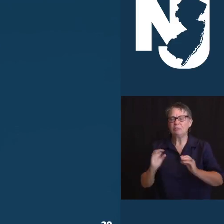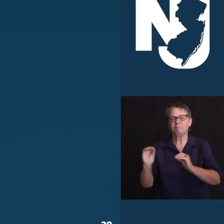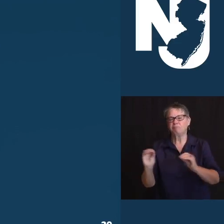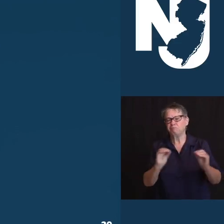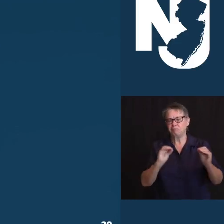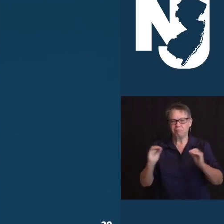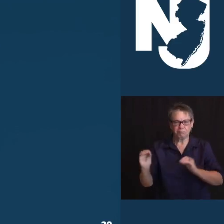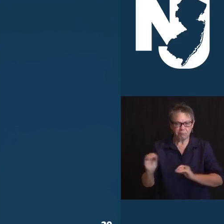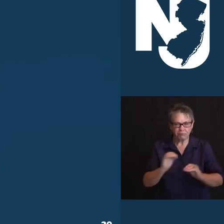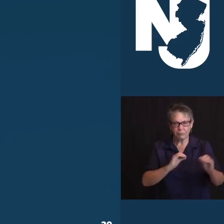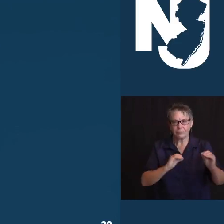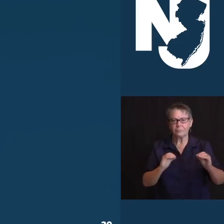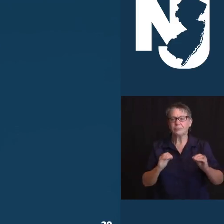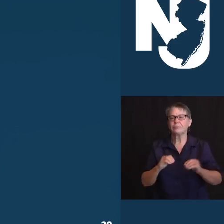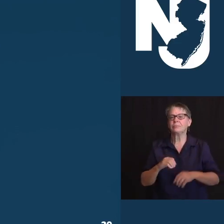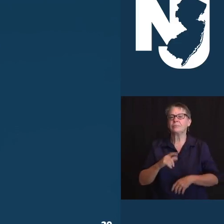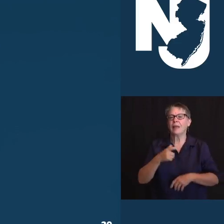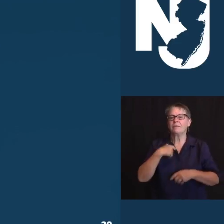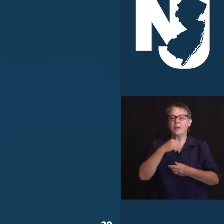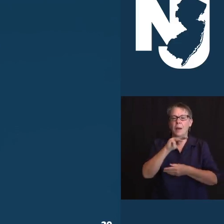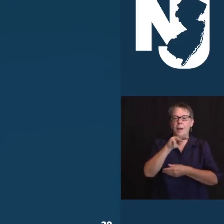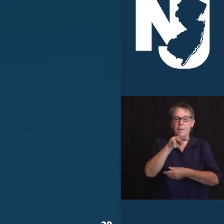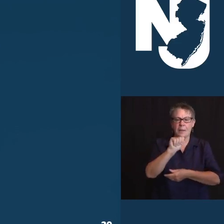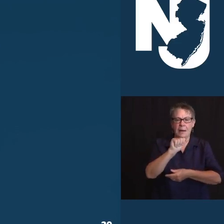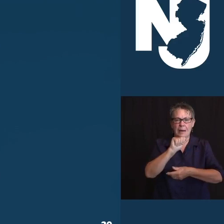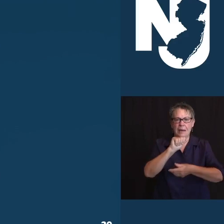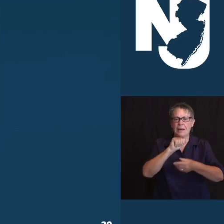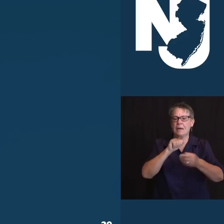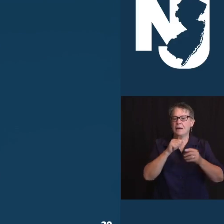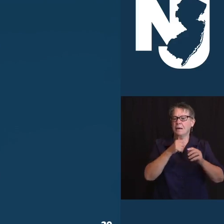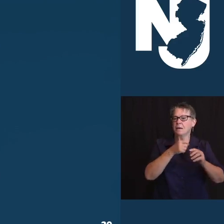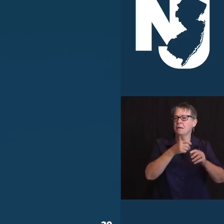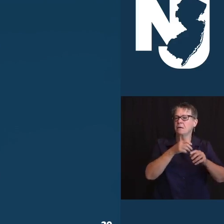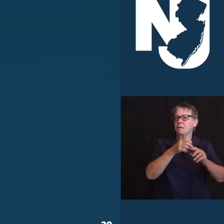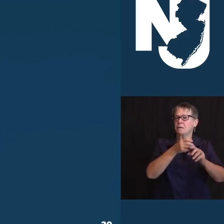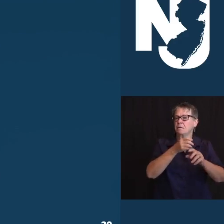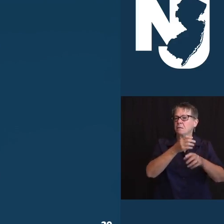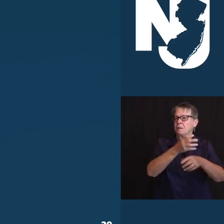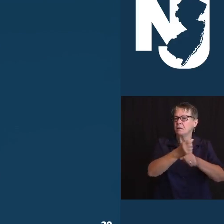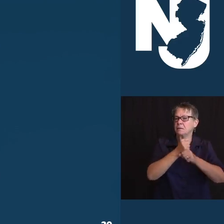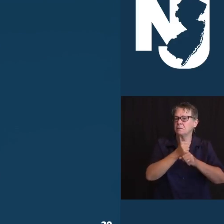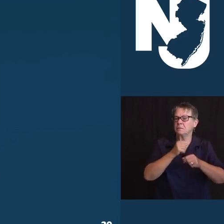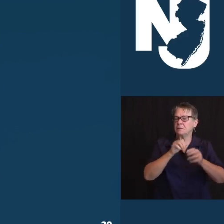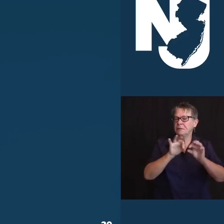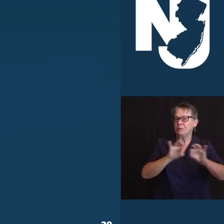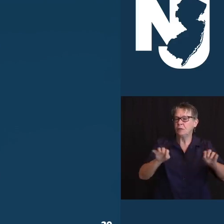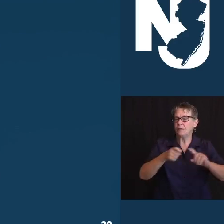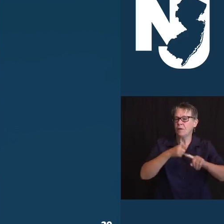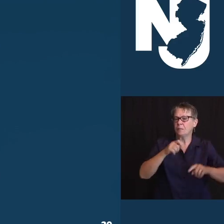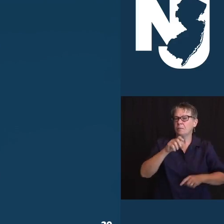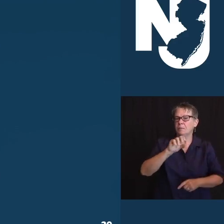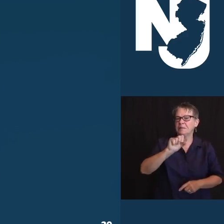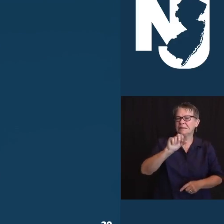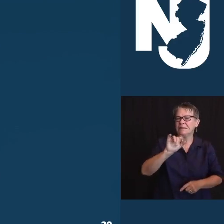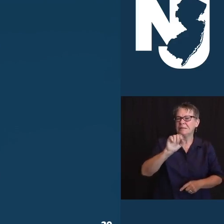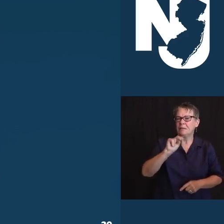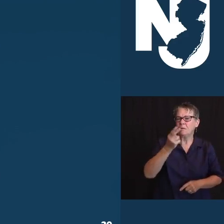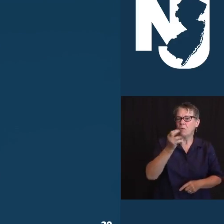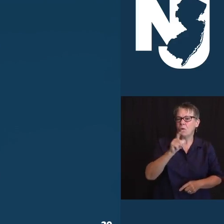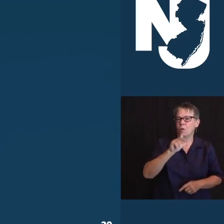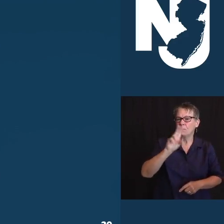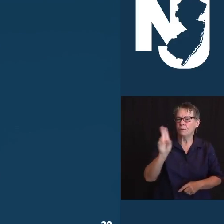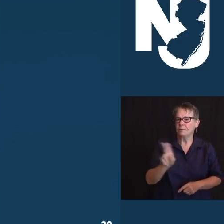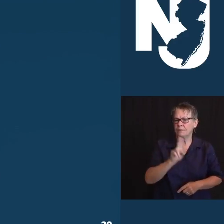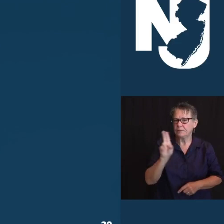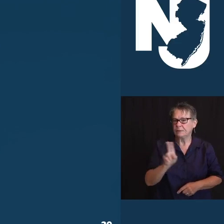University. And that singing voice that caught the attention of Billie Holiday never left him, and he would join his colleagues at New Milford High